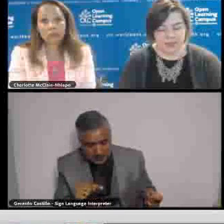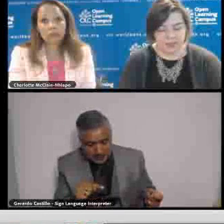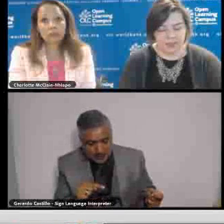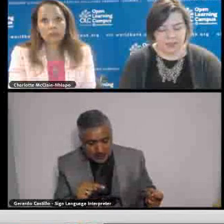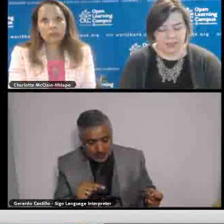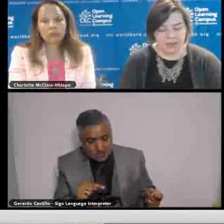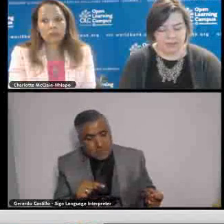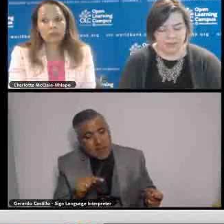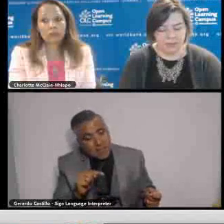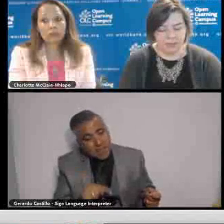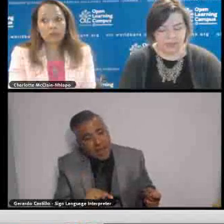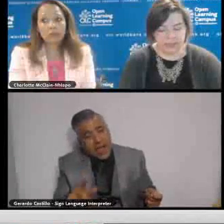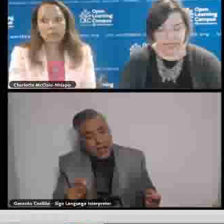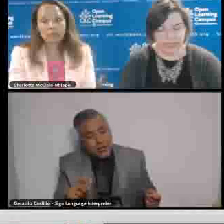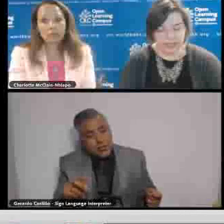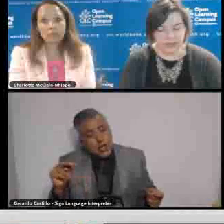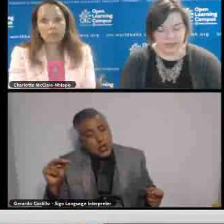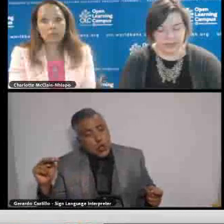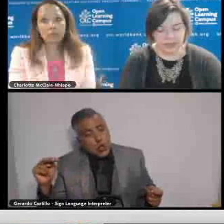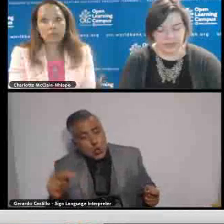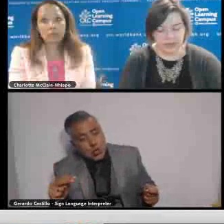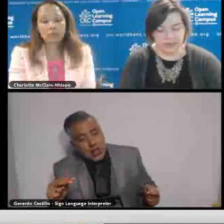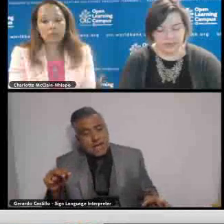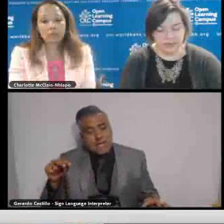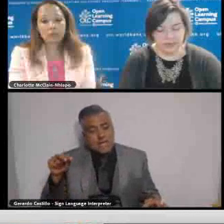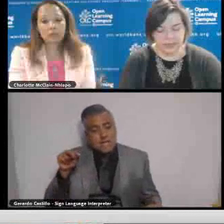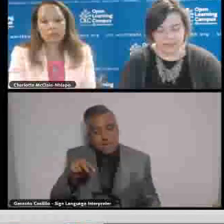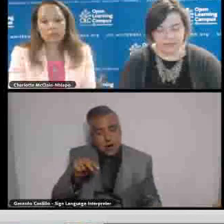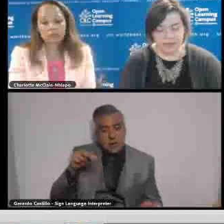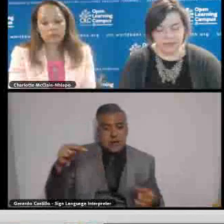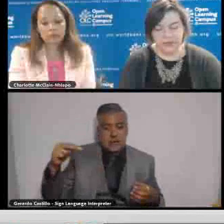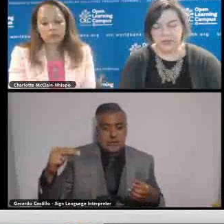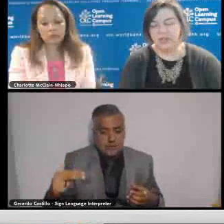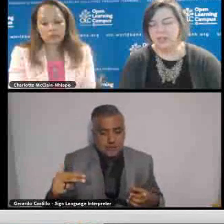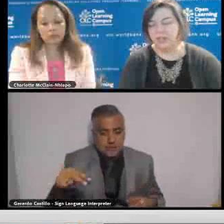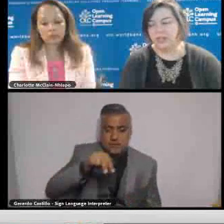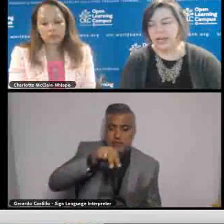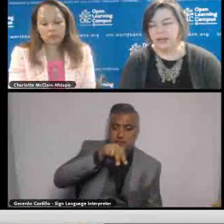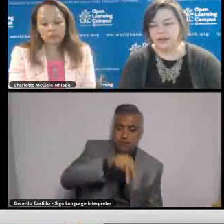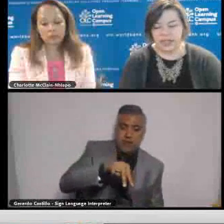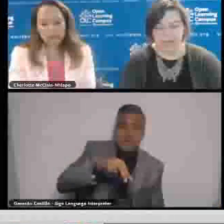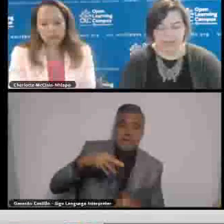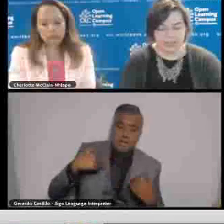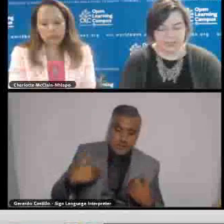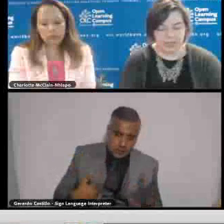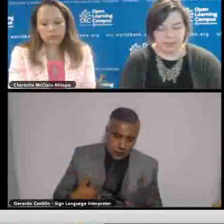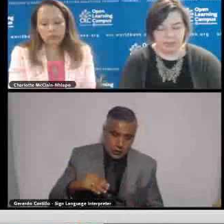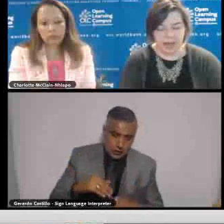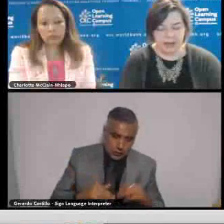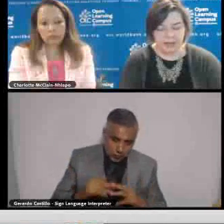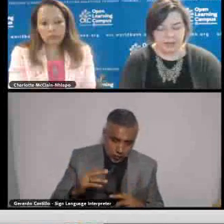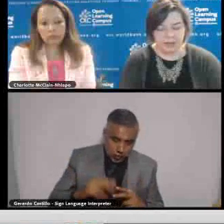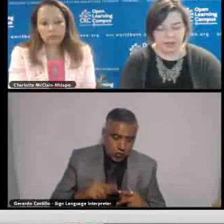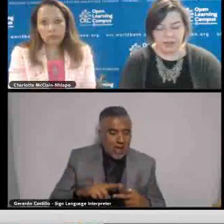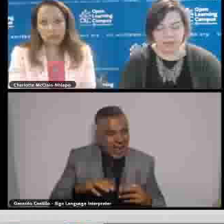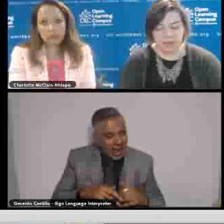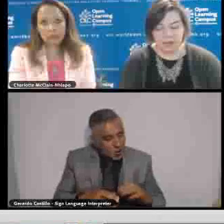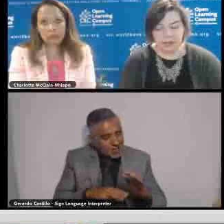looked at from all sides, no? The sort of physical infrastructure and how the development patterns